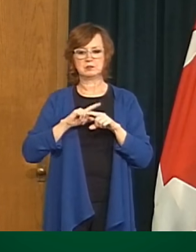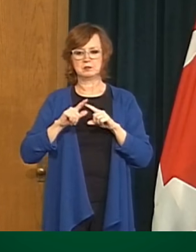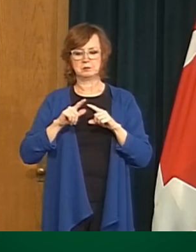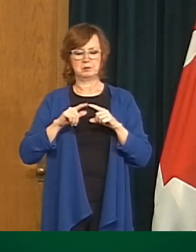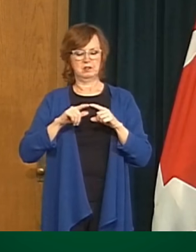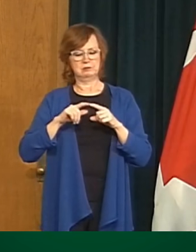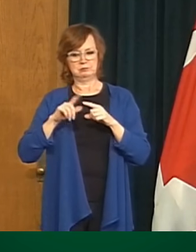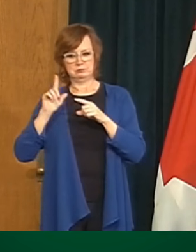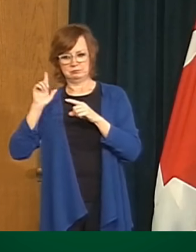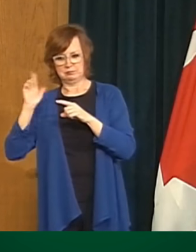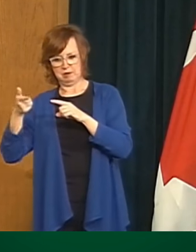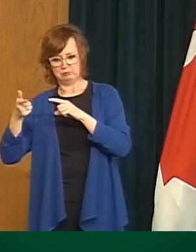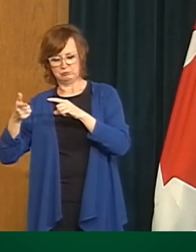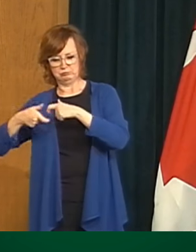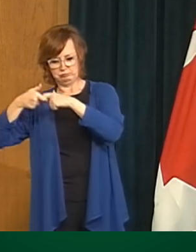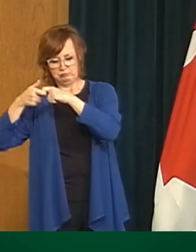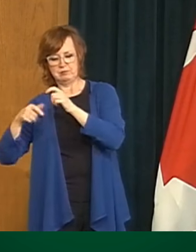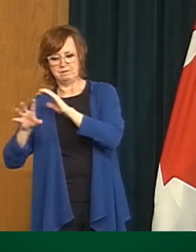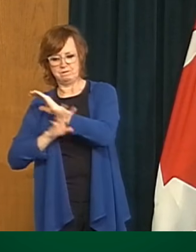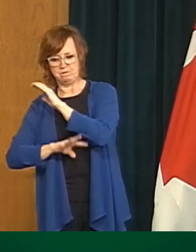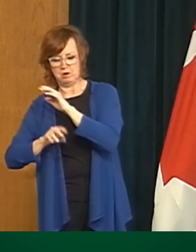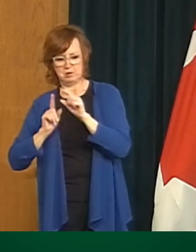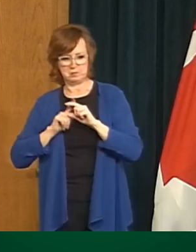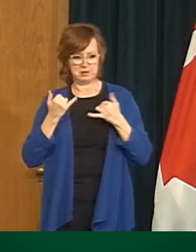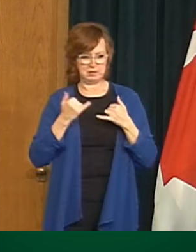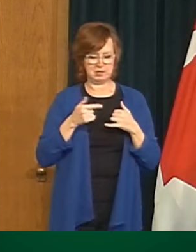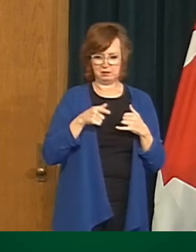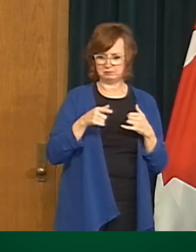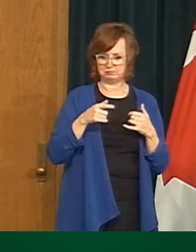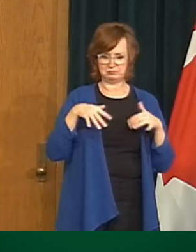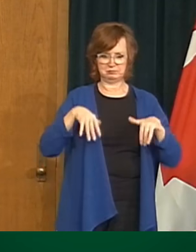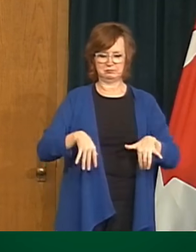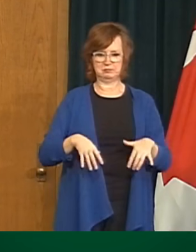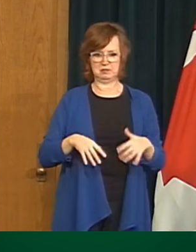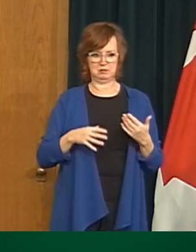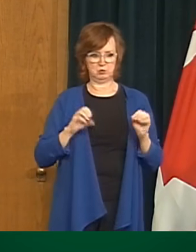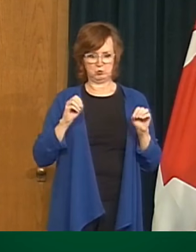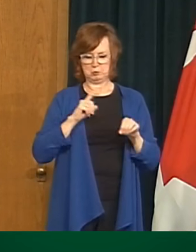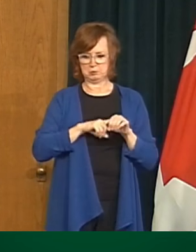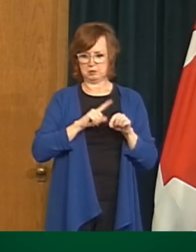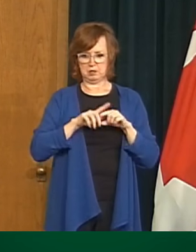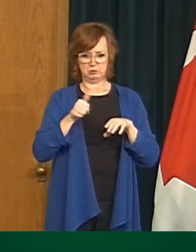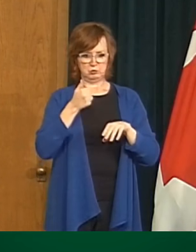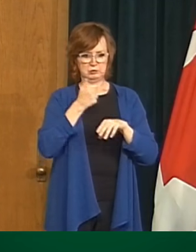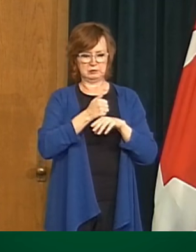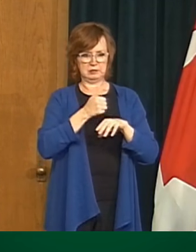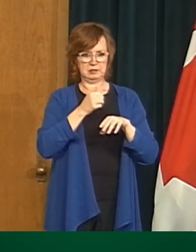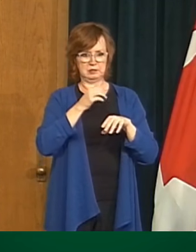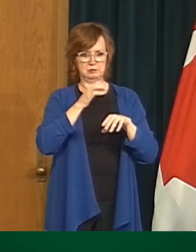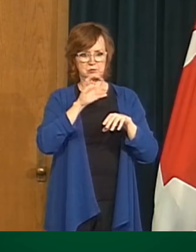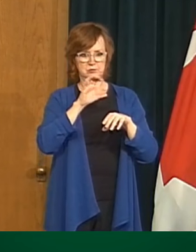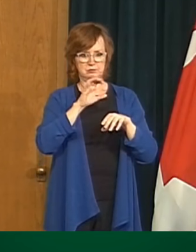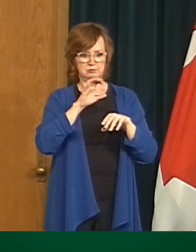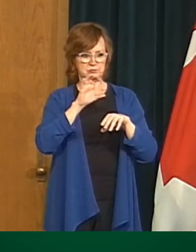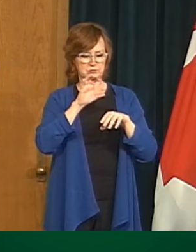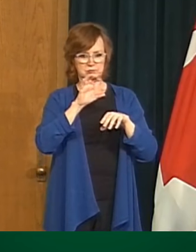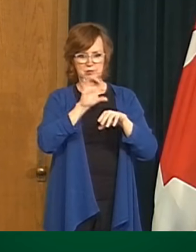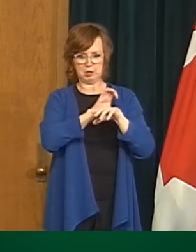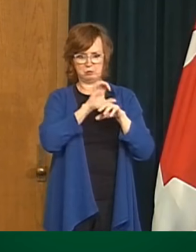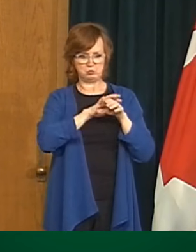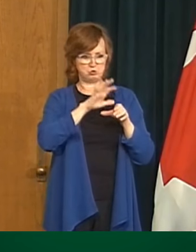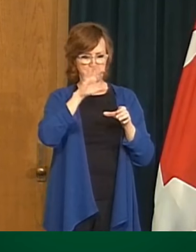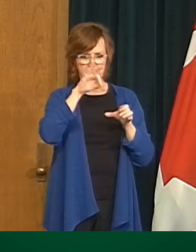how you respond to the fact that the election can't be online and the ballot may put more people at risk of contracting